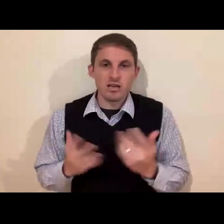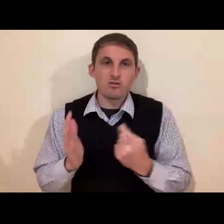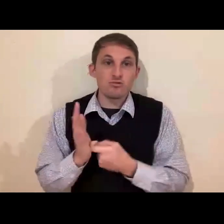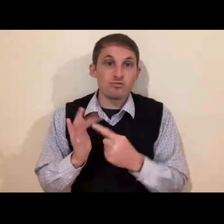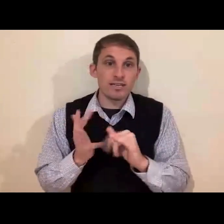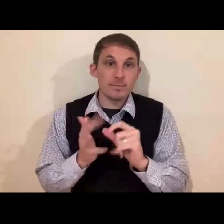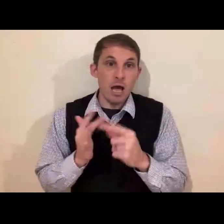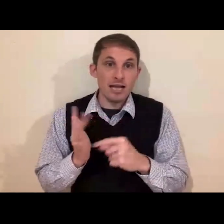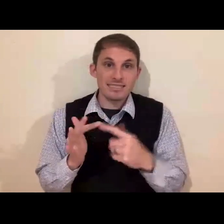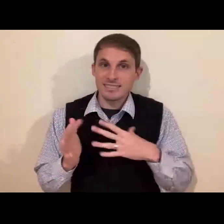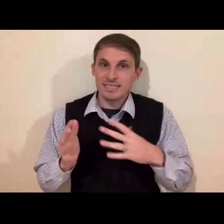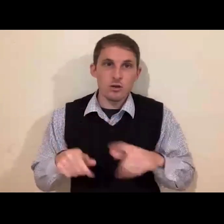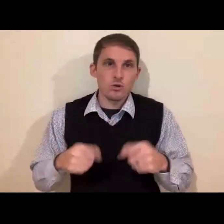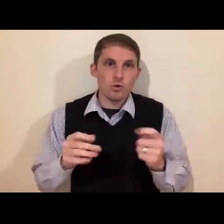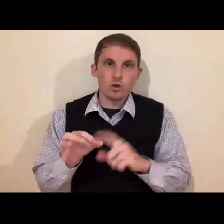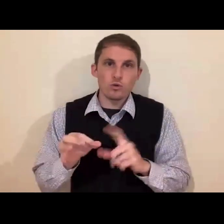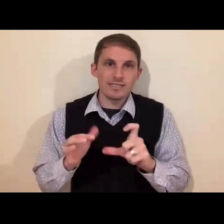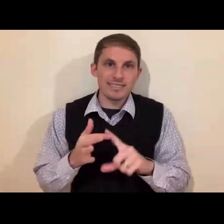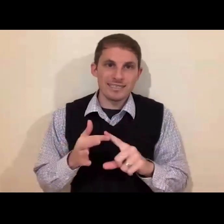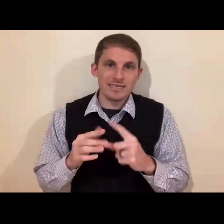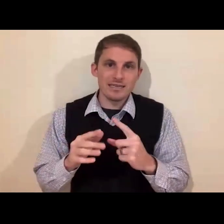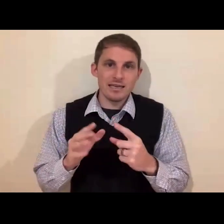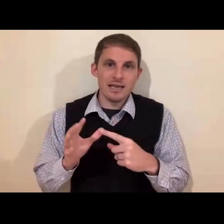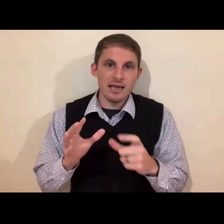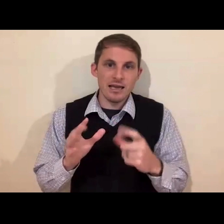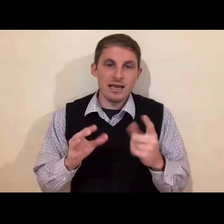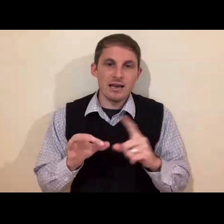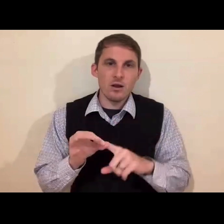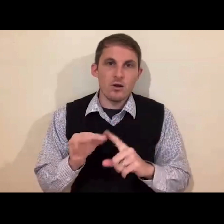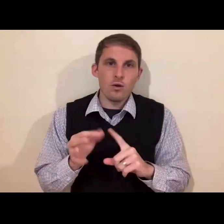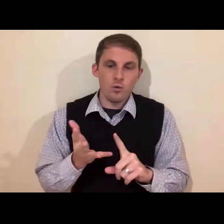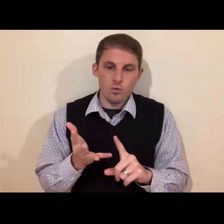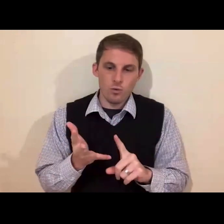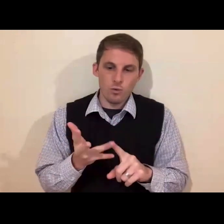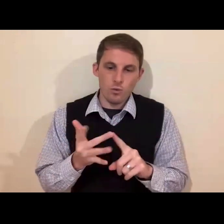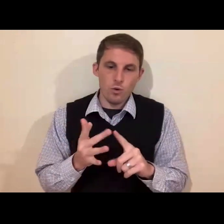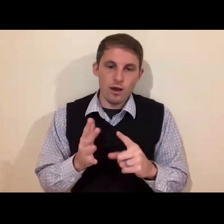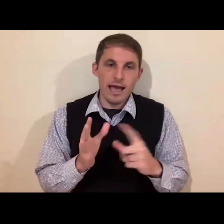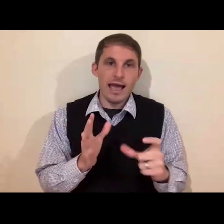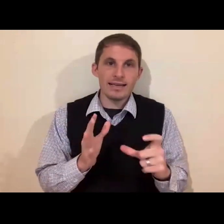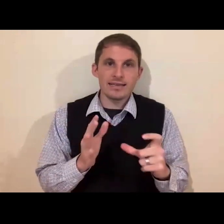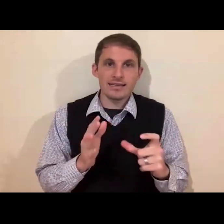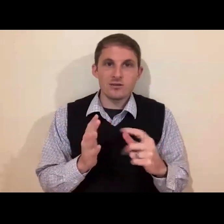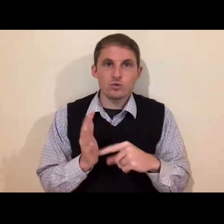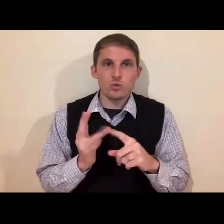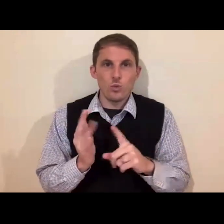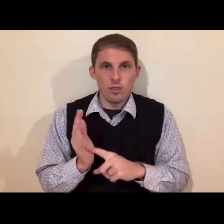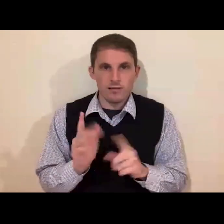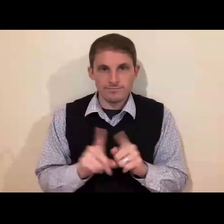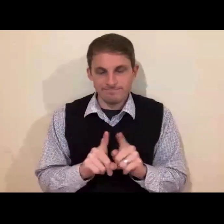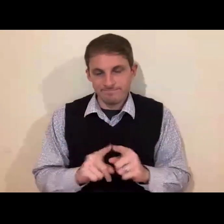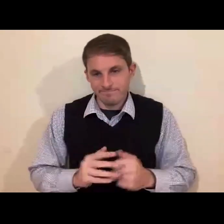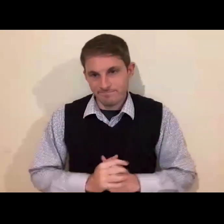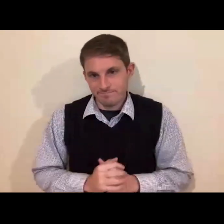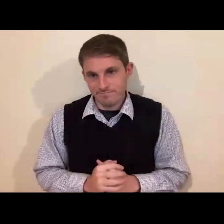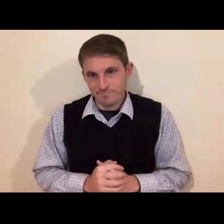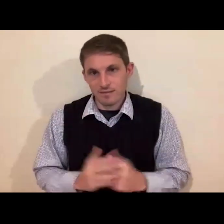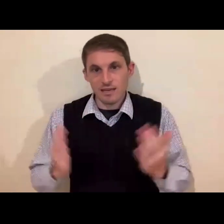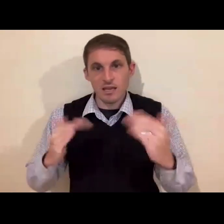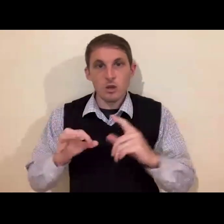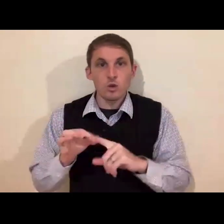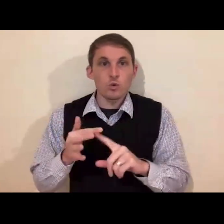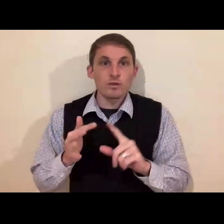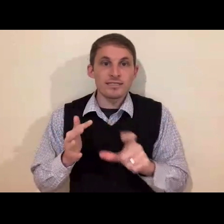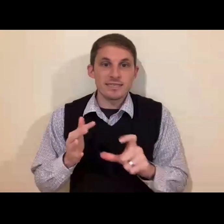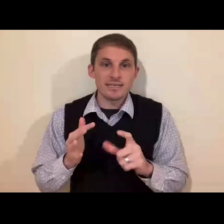have to offer those QCEAC and also the QUALAC tools. Another question on the QCE and